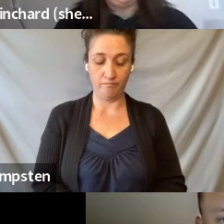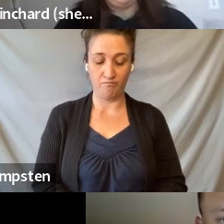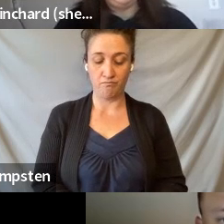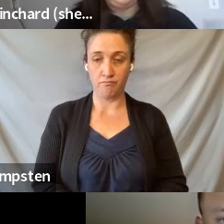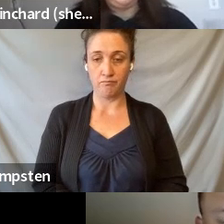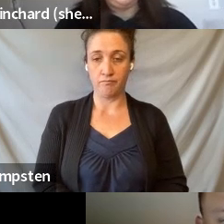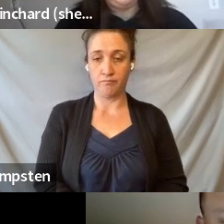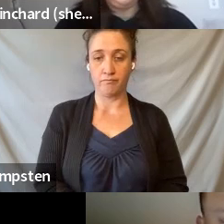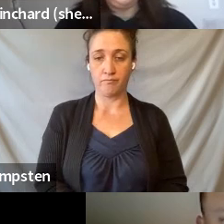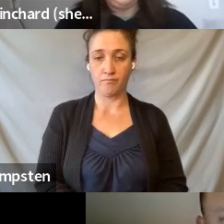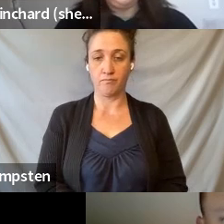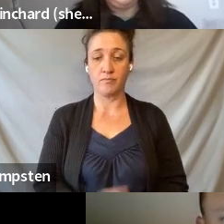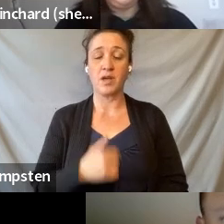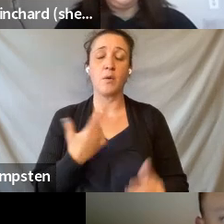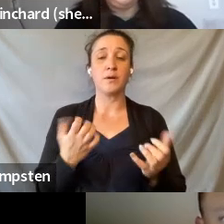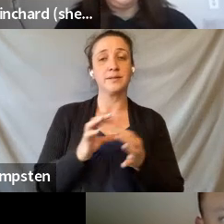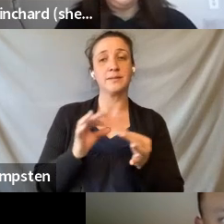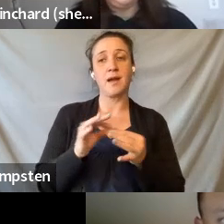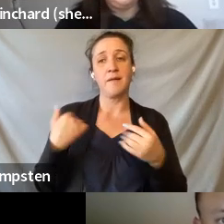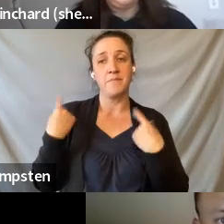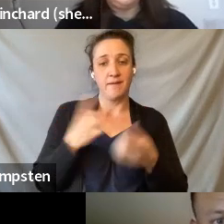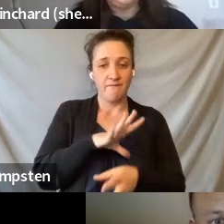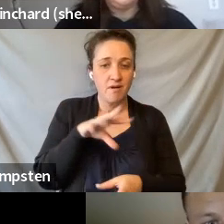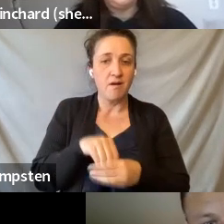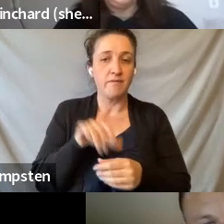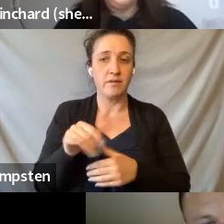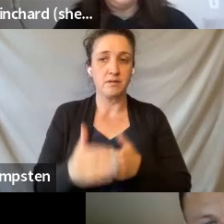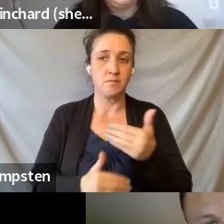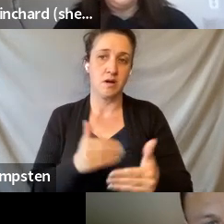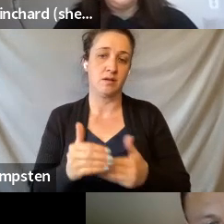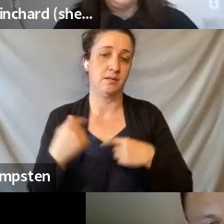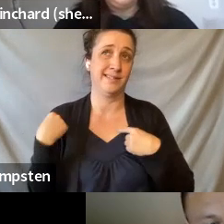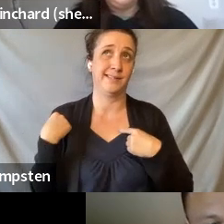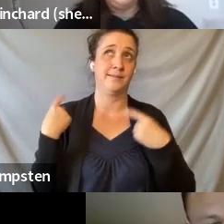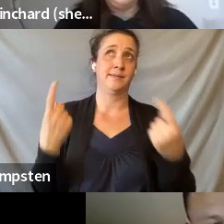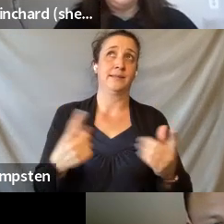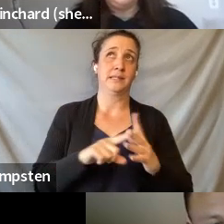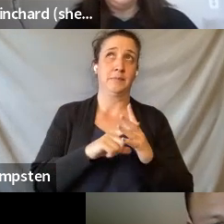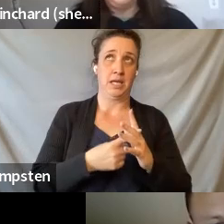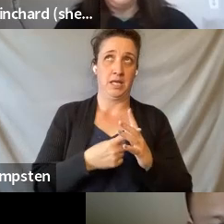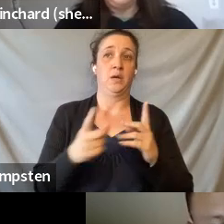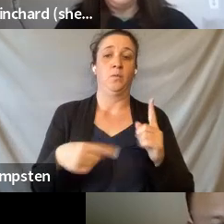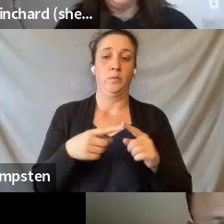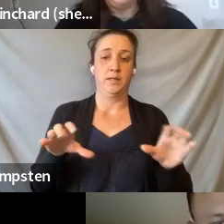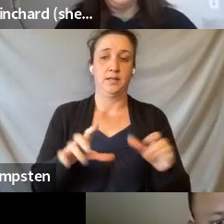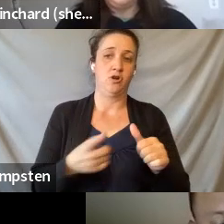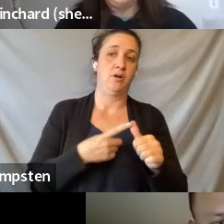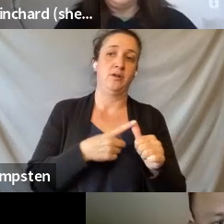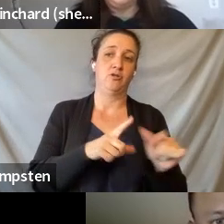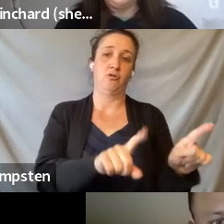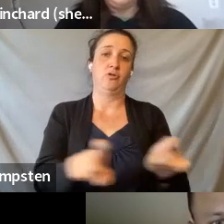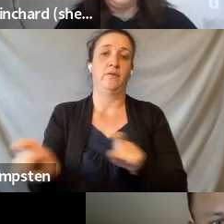I just want to say that I have been involved in the process since the beginning when we did our initial surveys